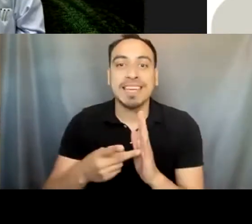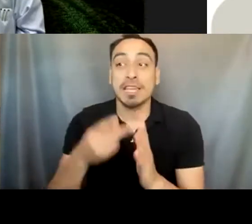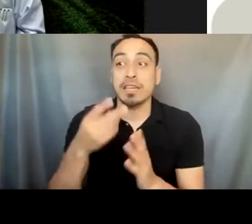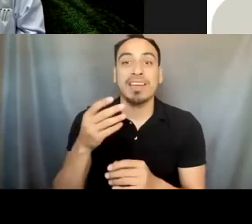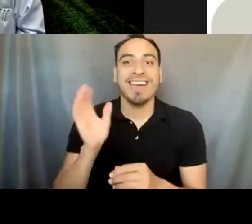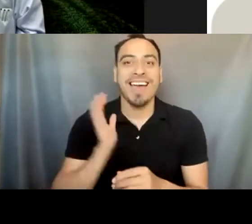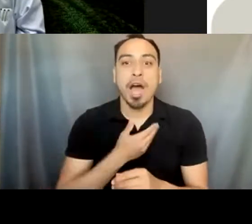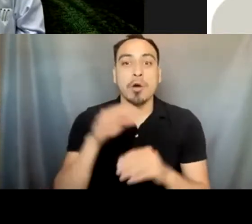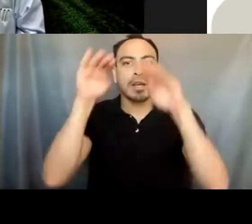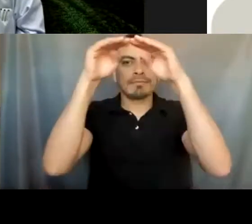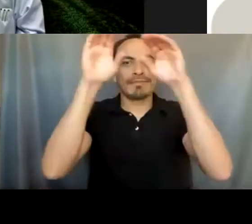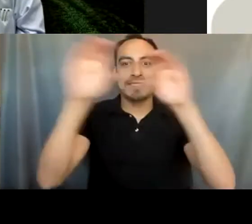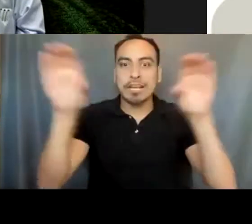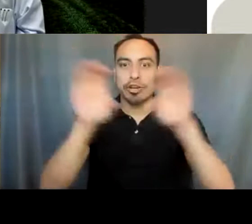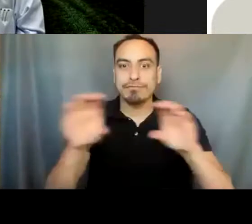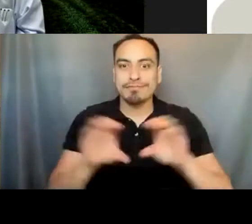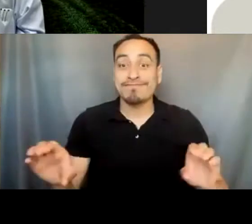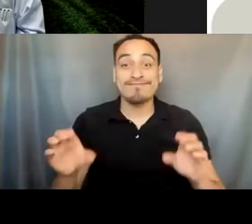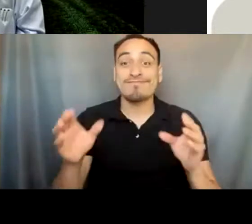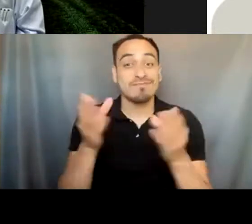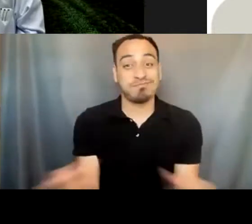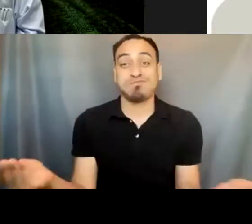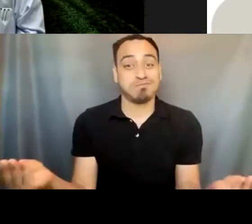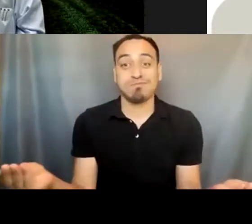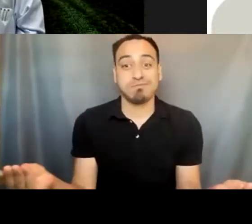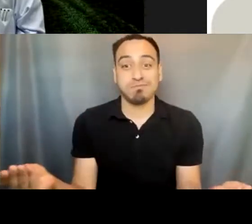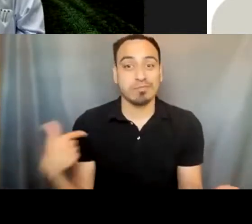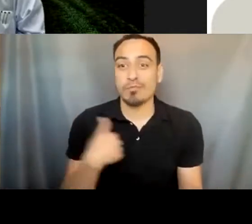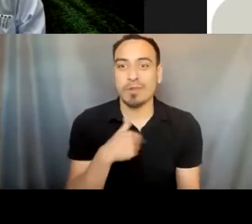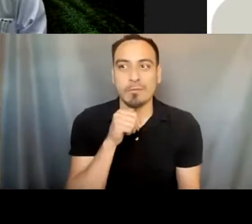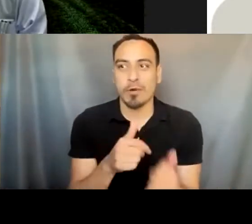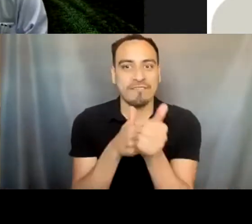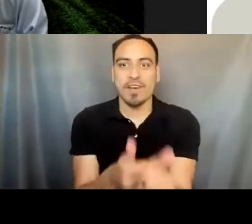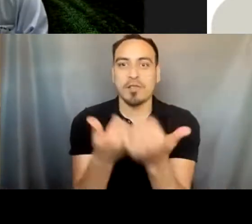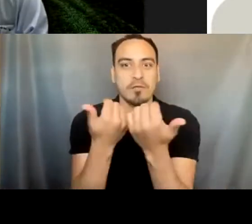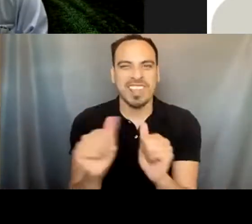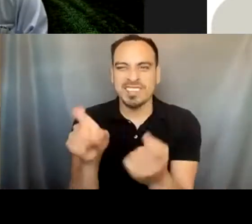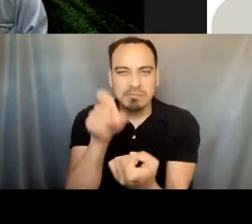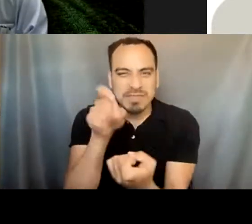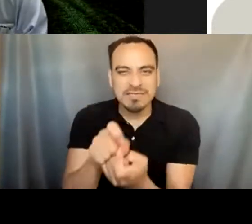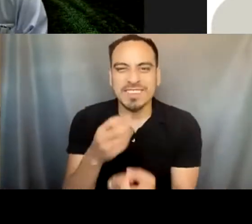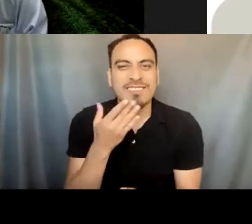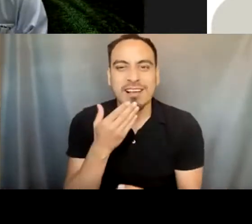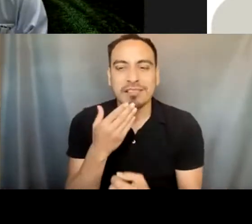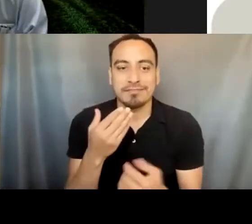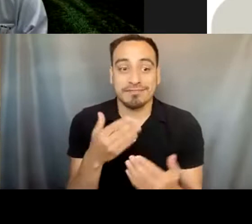be assigned to a certain color tier based on our case rate.